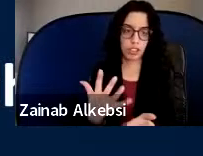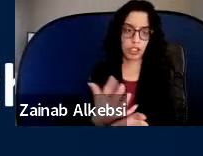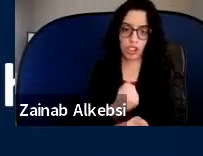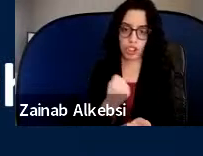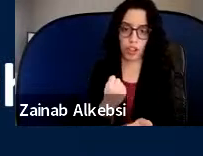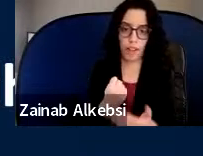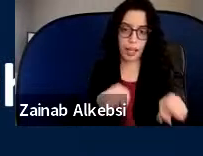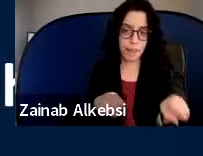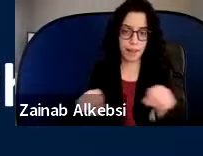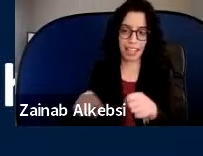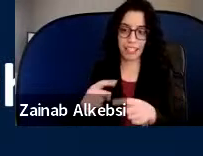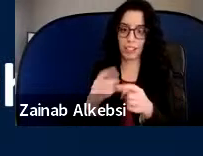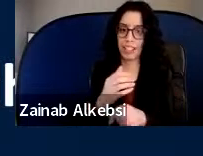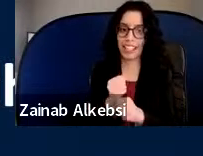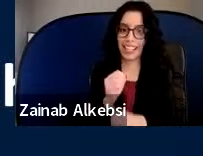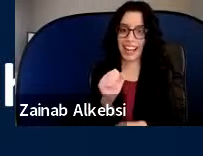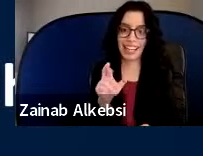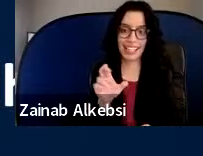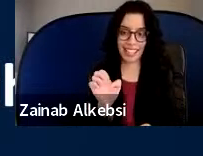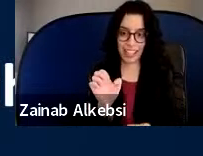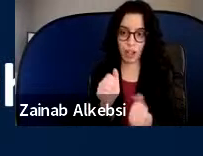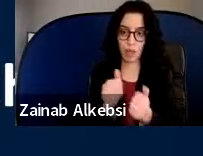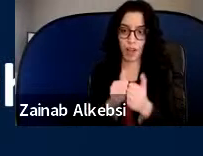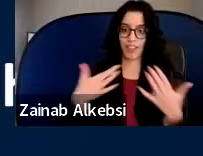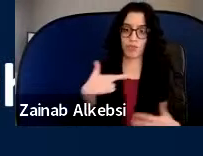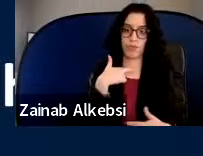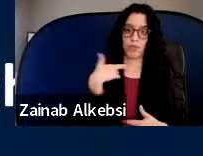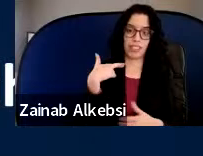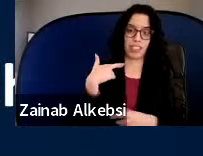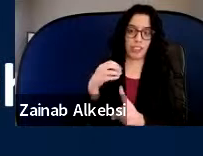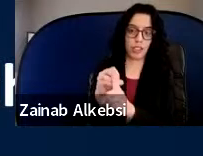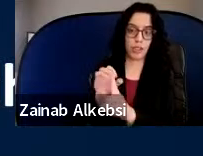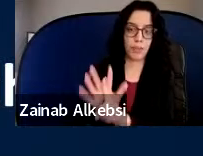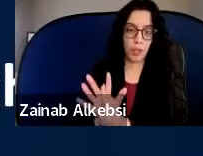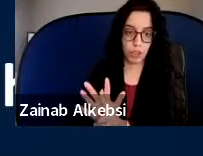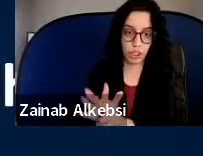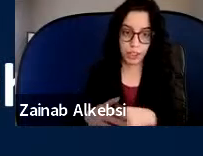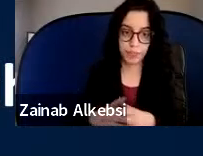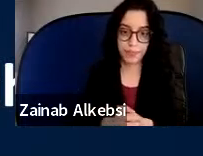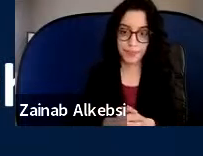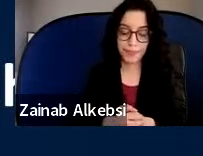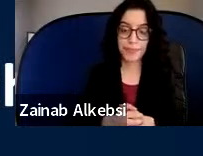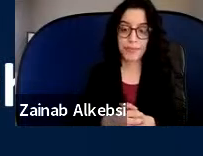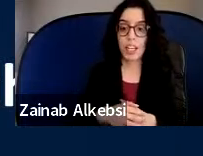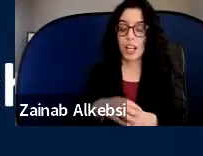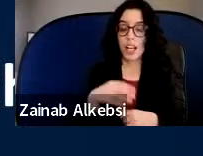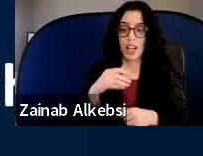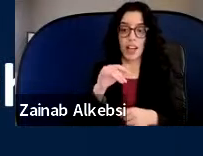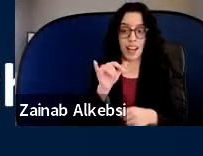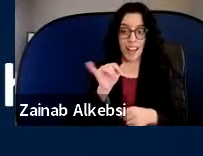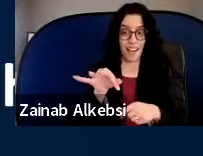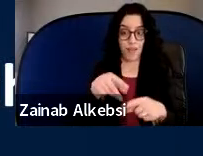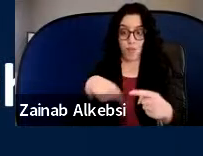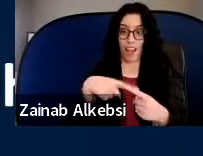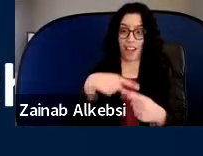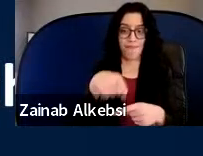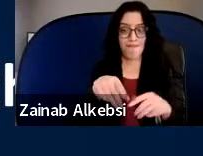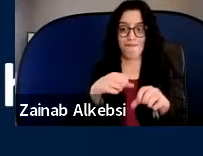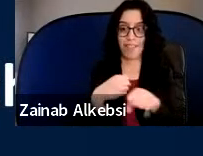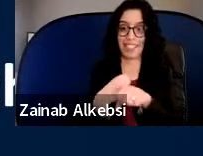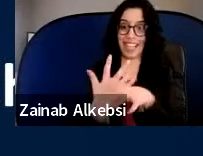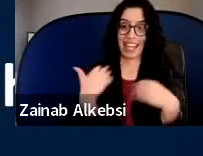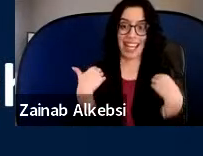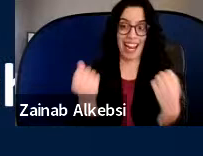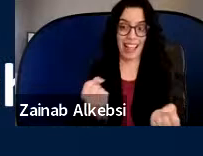importance during the pandemic in many ways. And we deserve the ability to get appropriate care without the risk